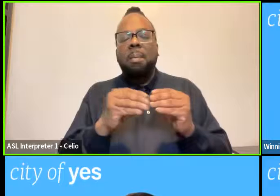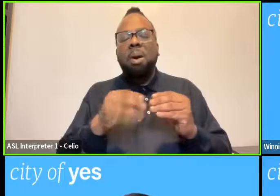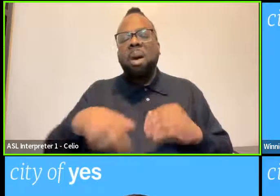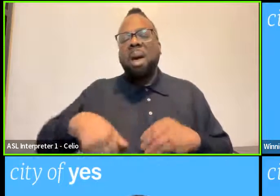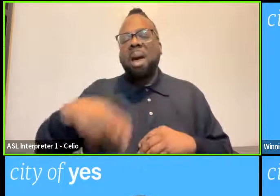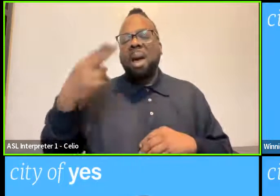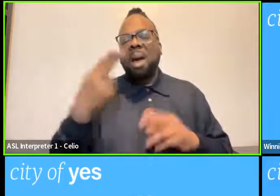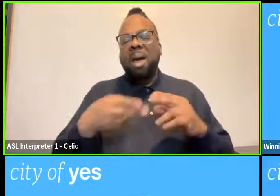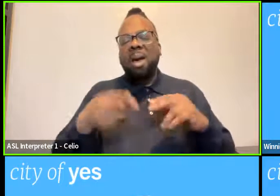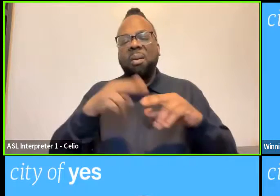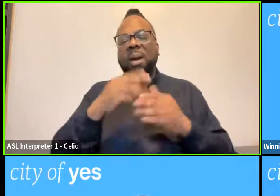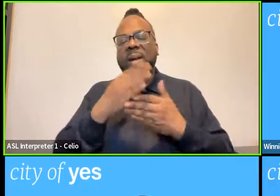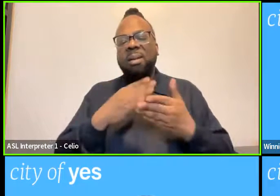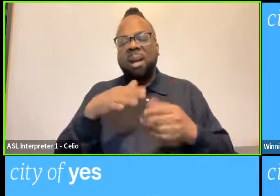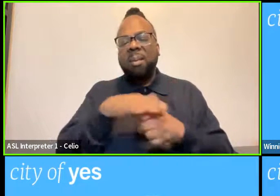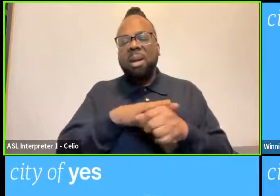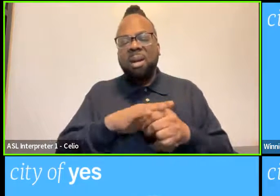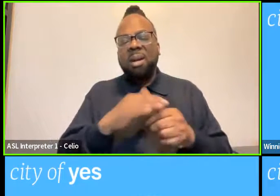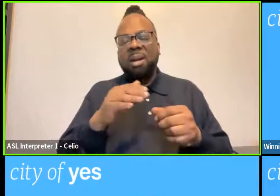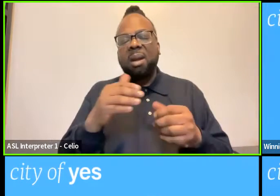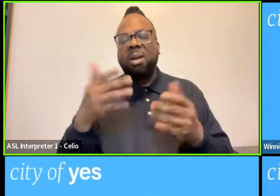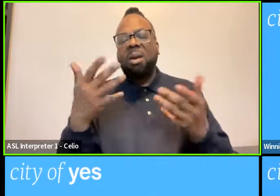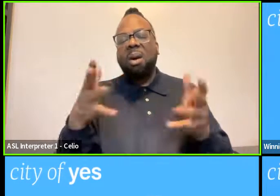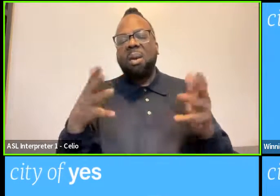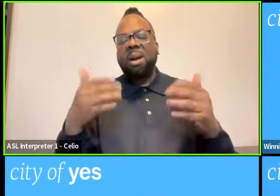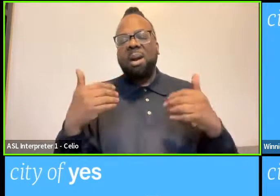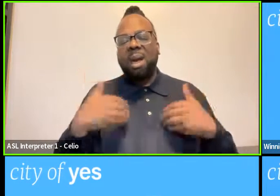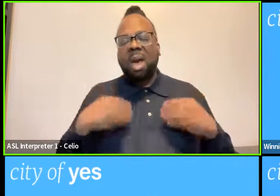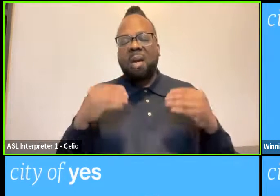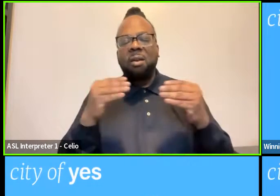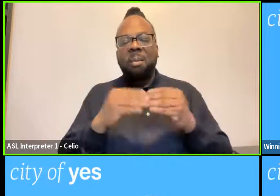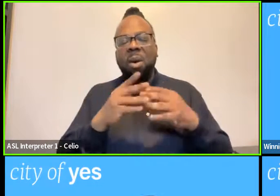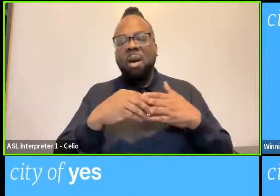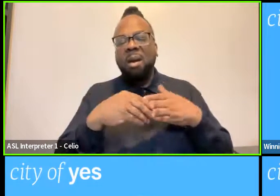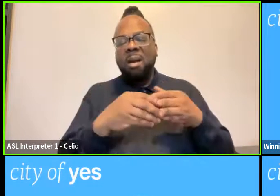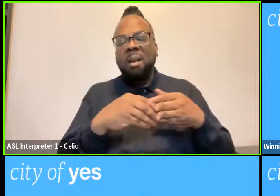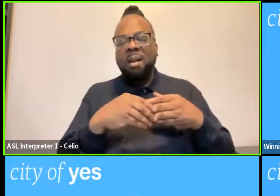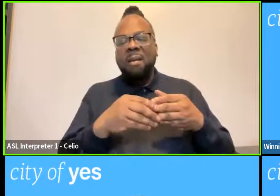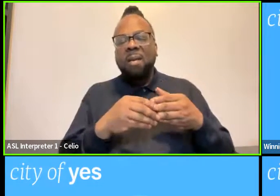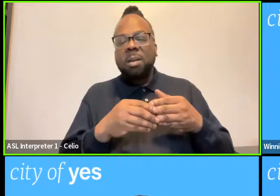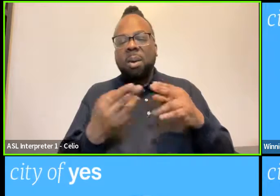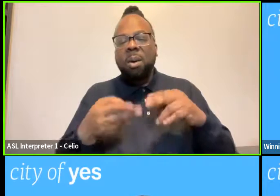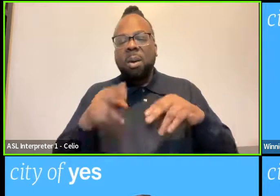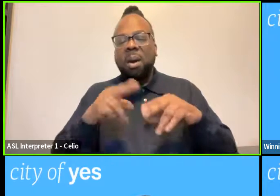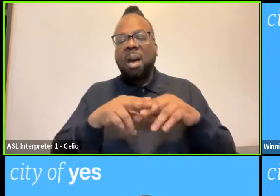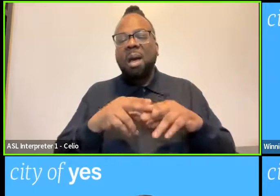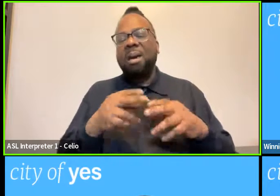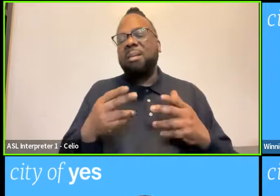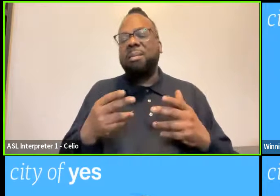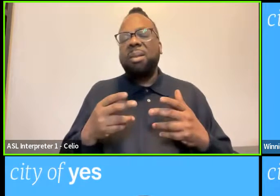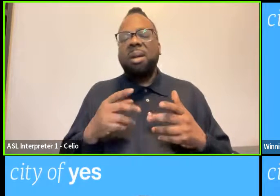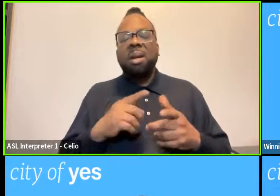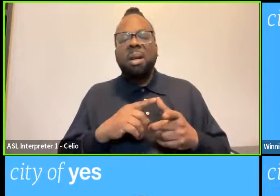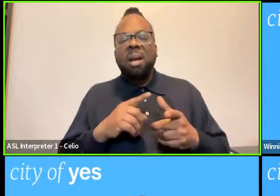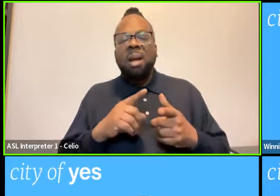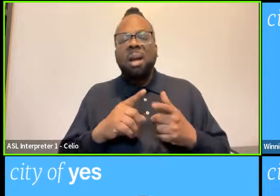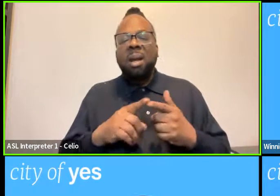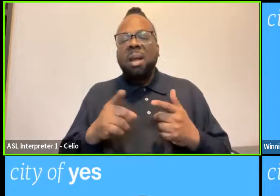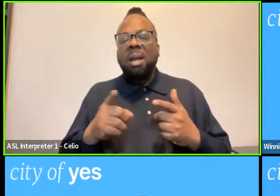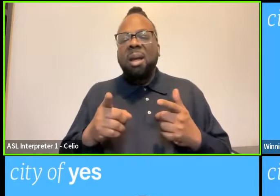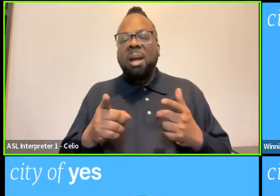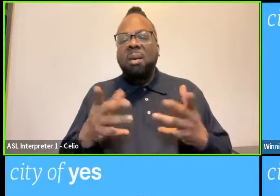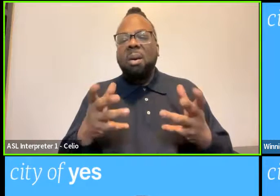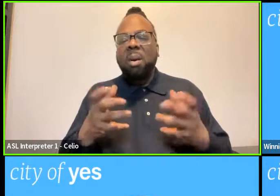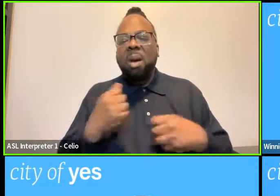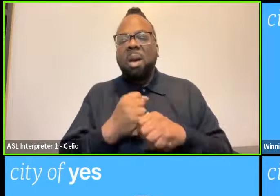than some other districts that already had more flexible building envelopes and didn't need such a dramatic increase to fit the additional floor area that would be giving for